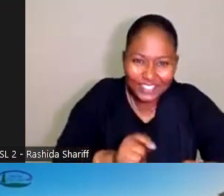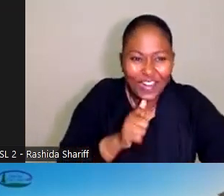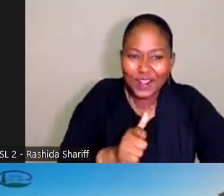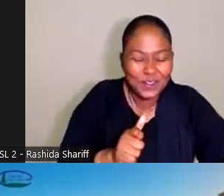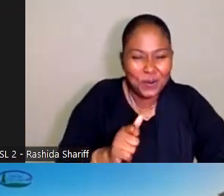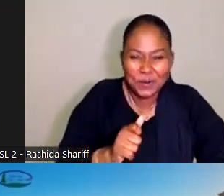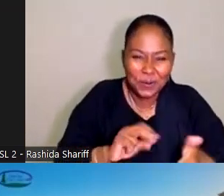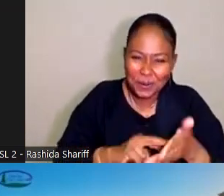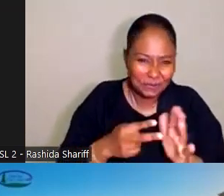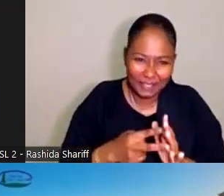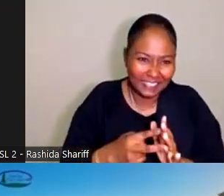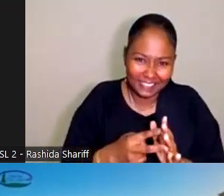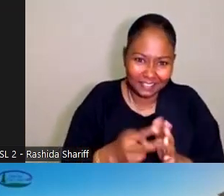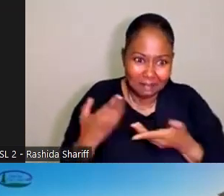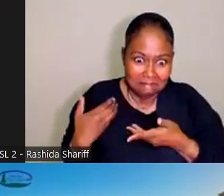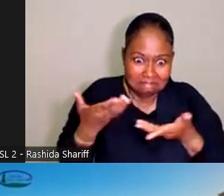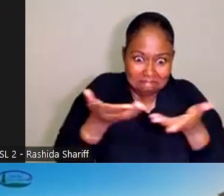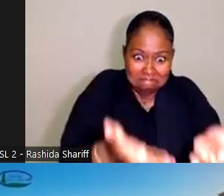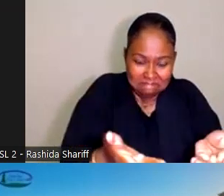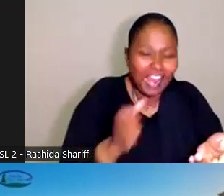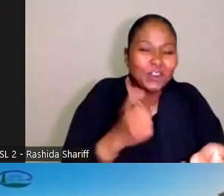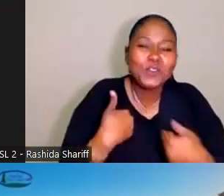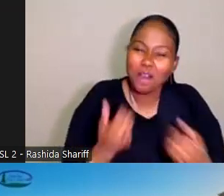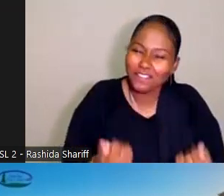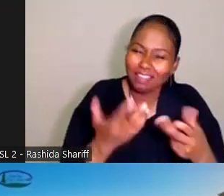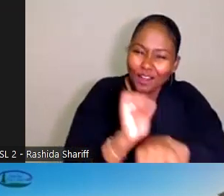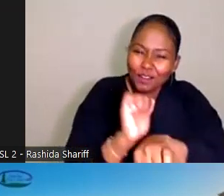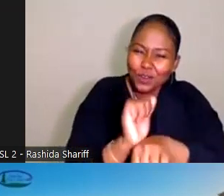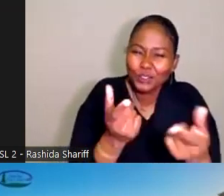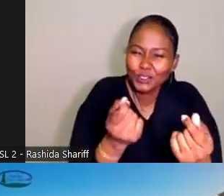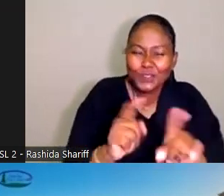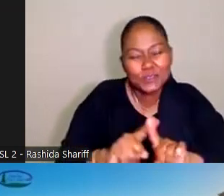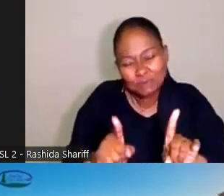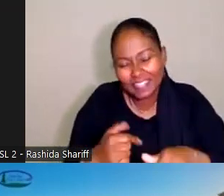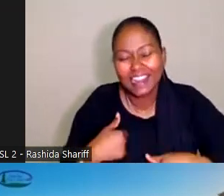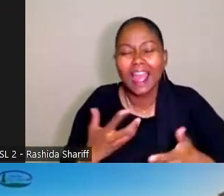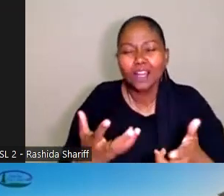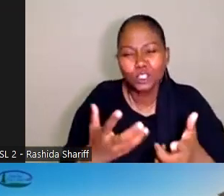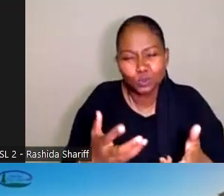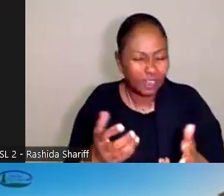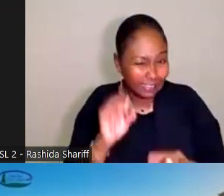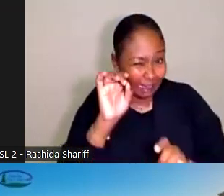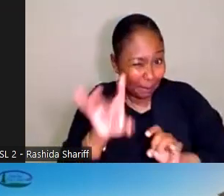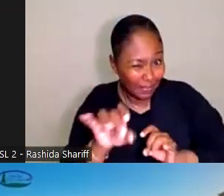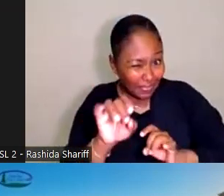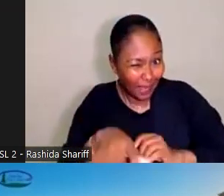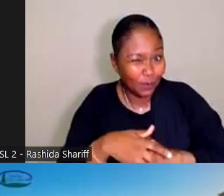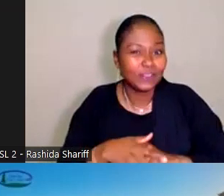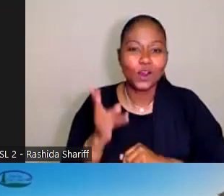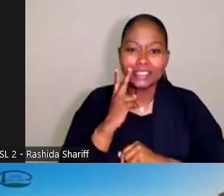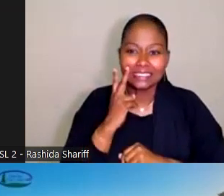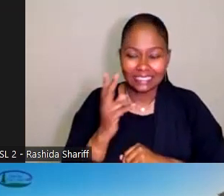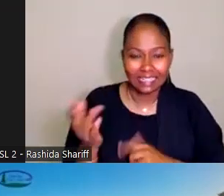be critical, like you don't have enough work to do, right? But I just want to put that out there and to see if that is going to